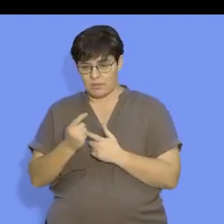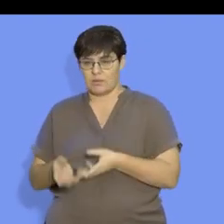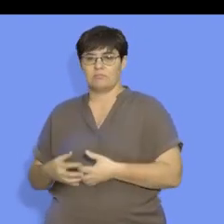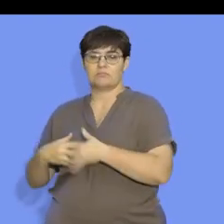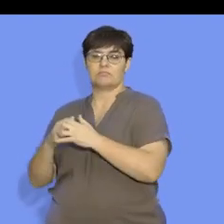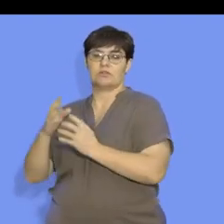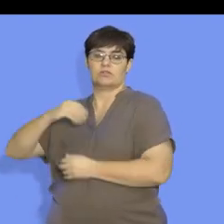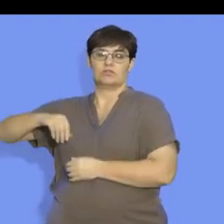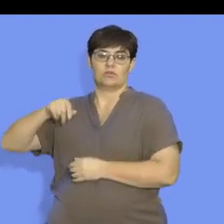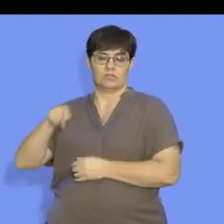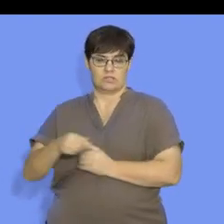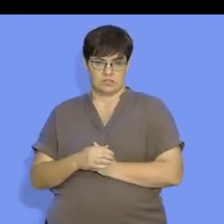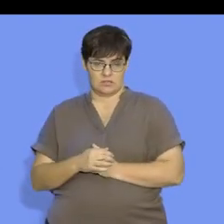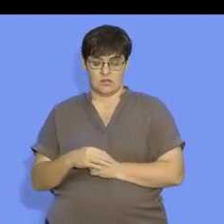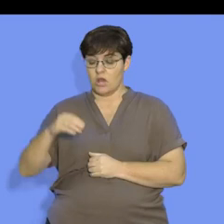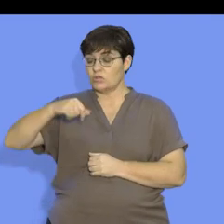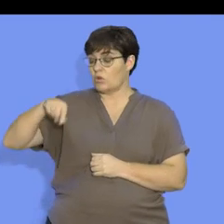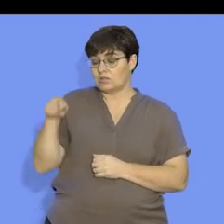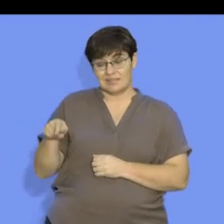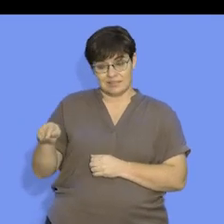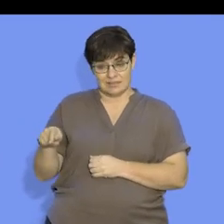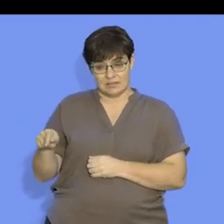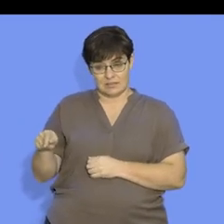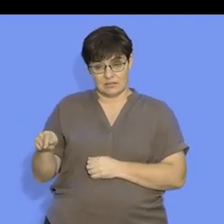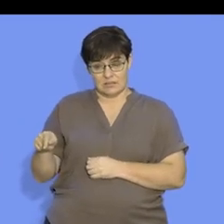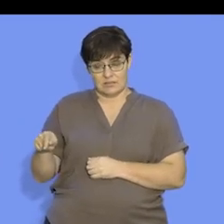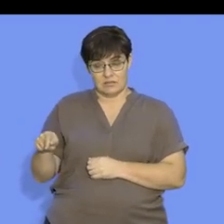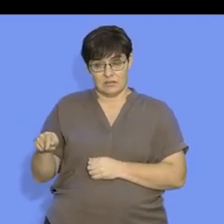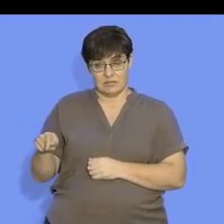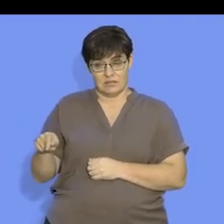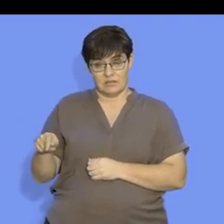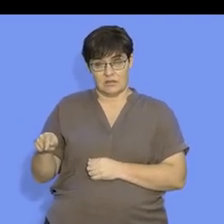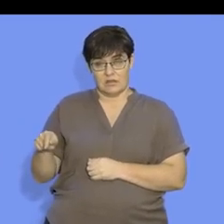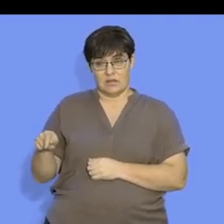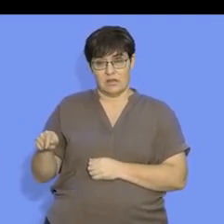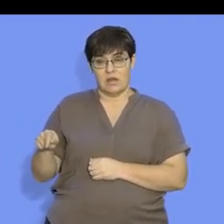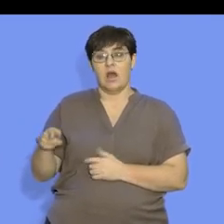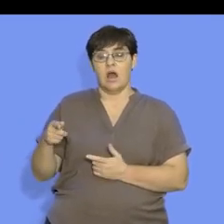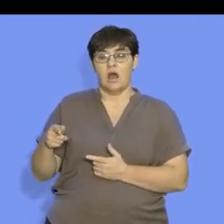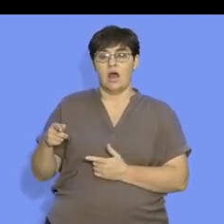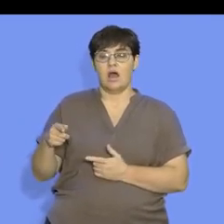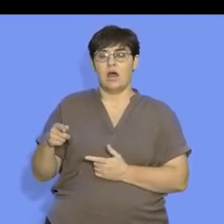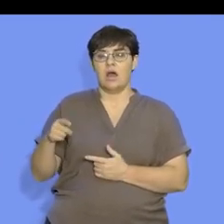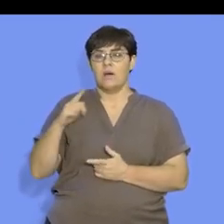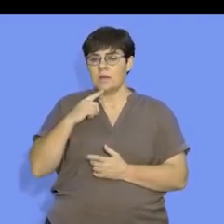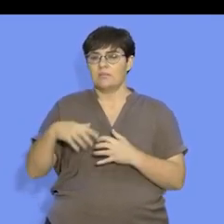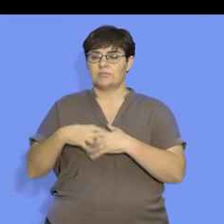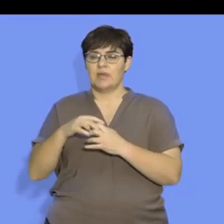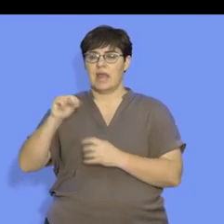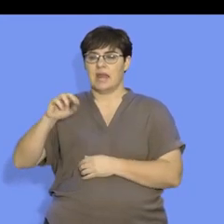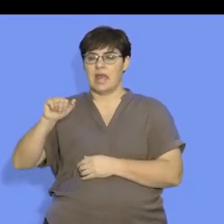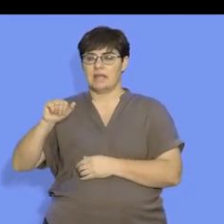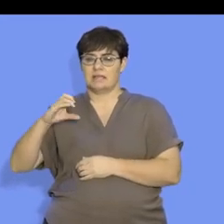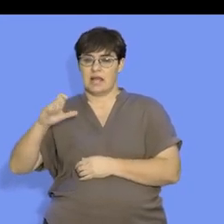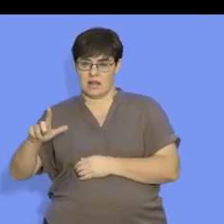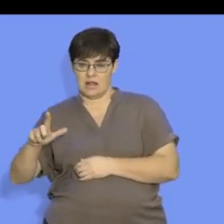we want to qualify that statement to say the salt that is formed here, in this case, which is sodium chloride in that solution, is going to be